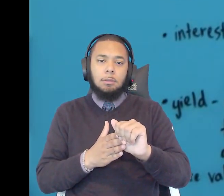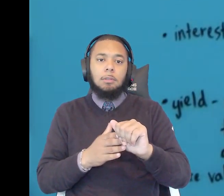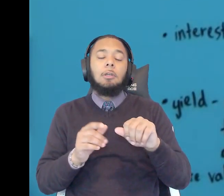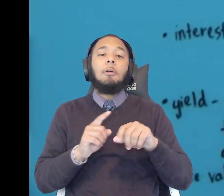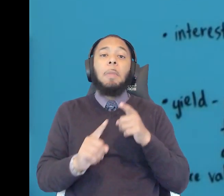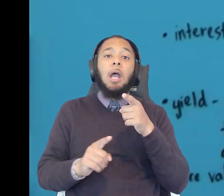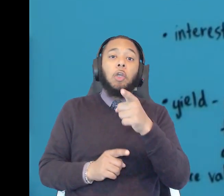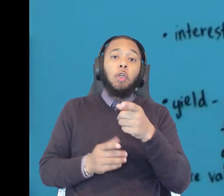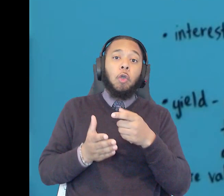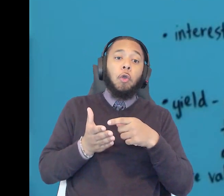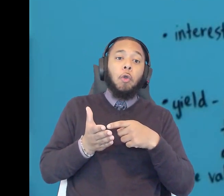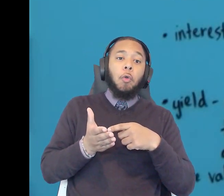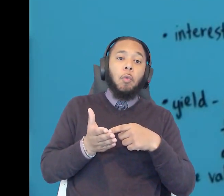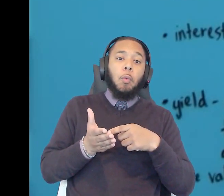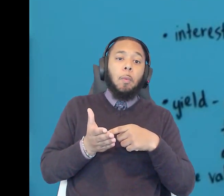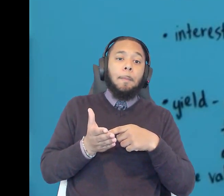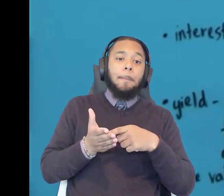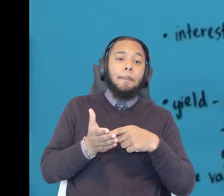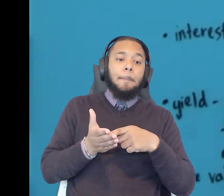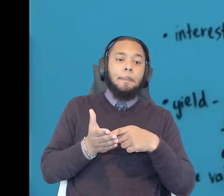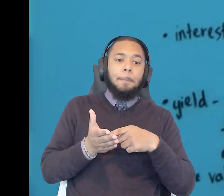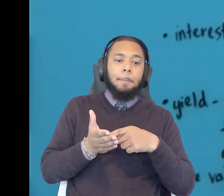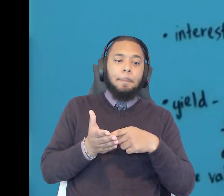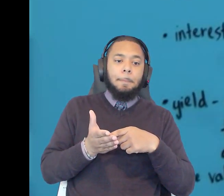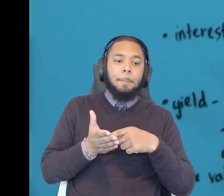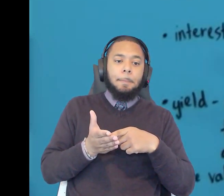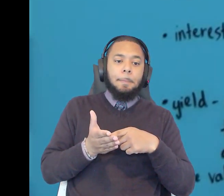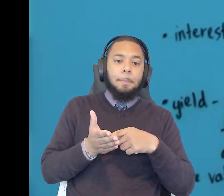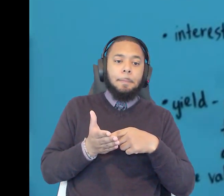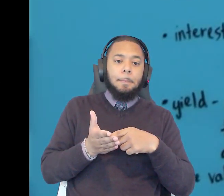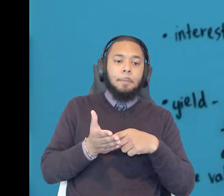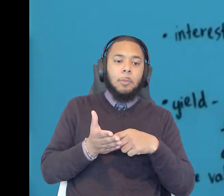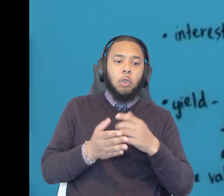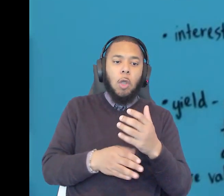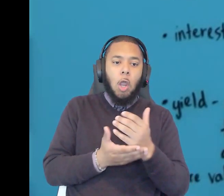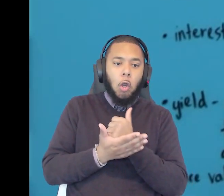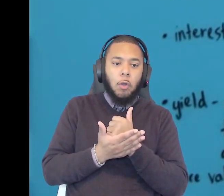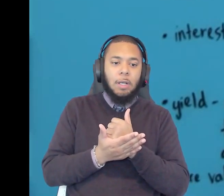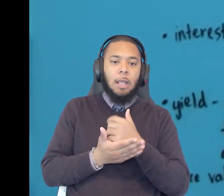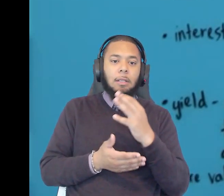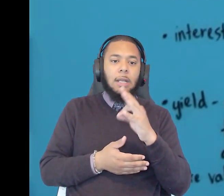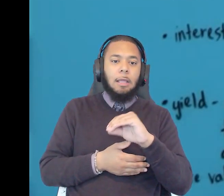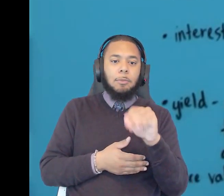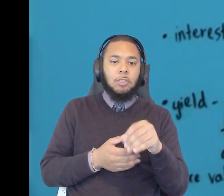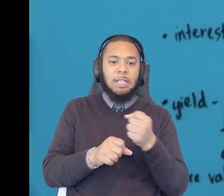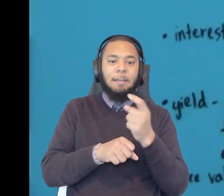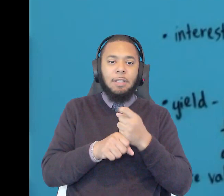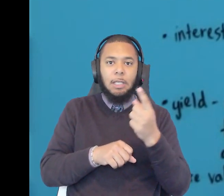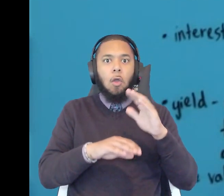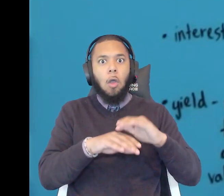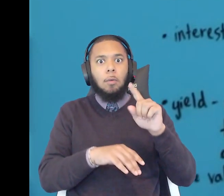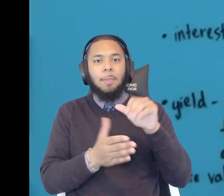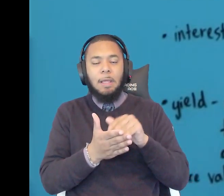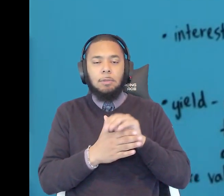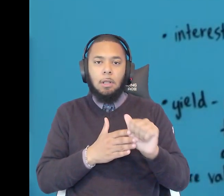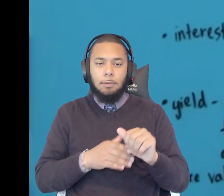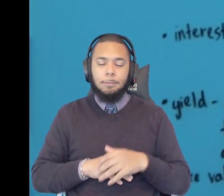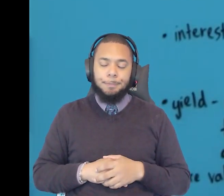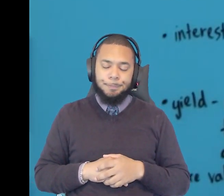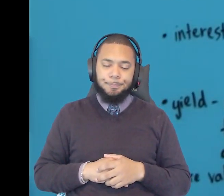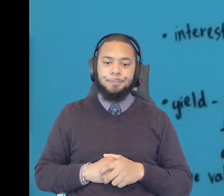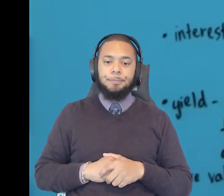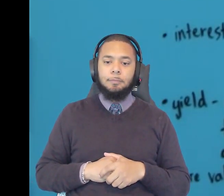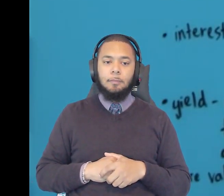face value, which is $1,000 per year. So what type of yield are we looking at here? Well, to understand